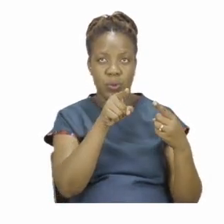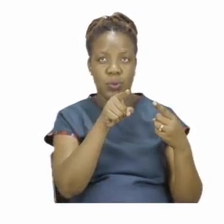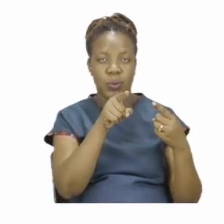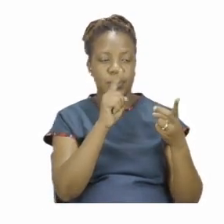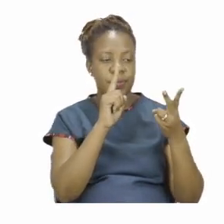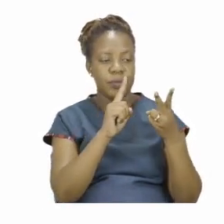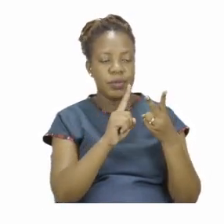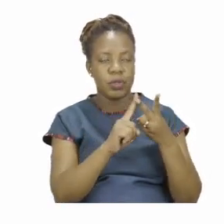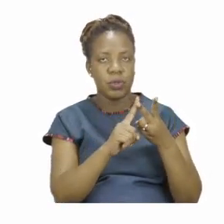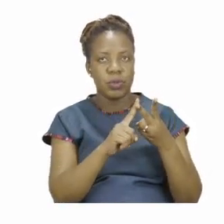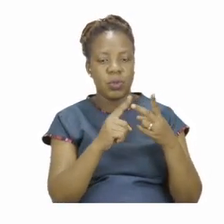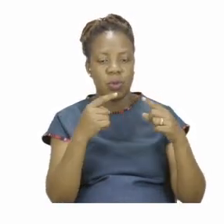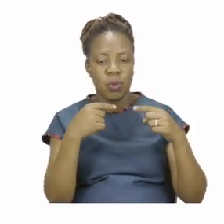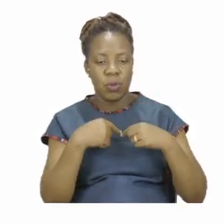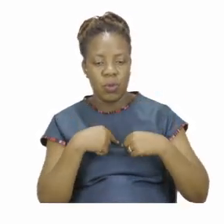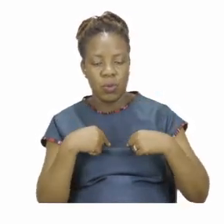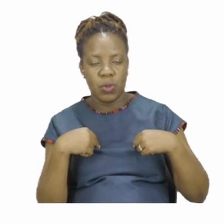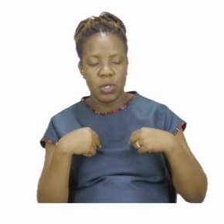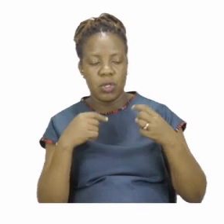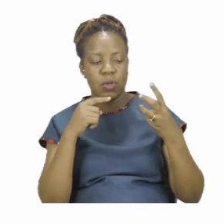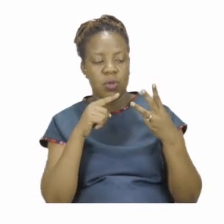be a